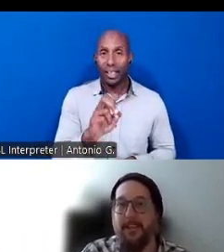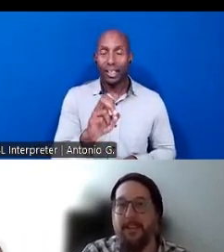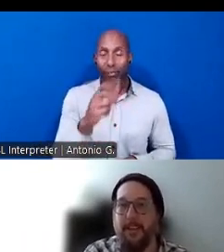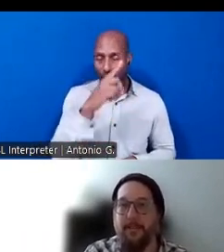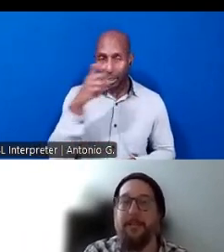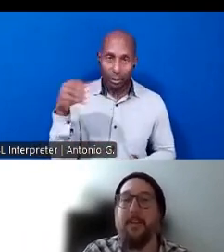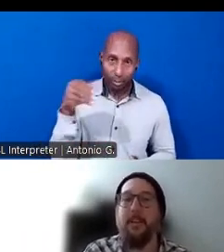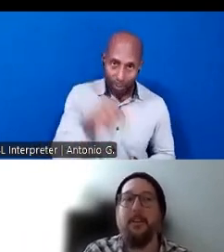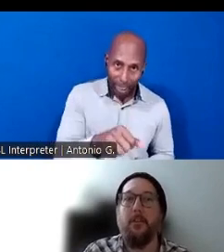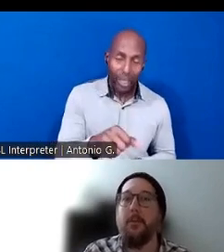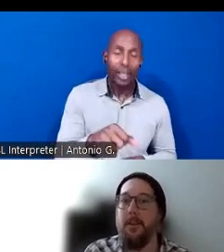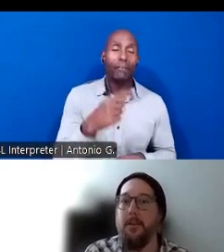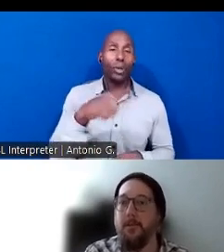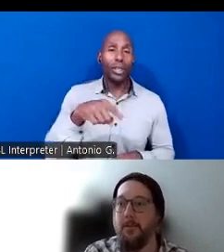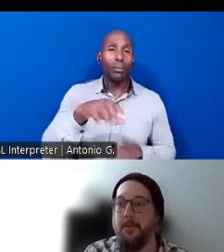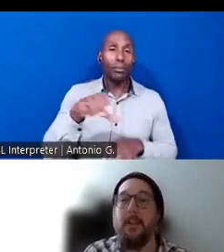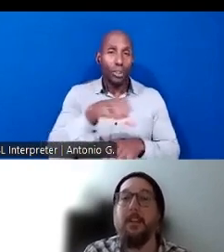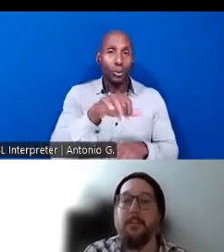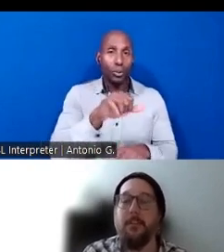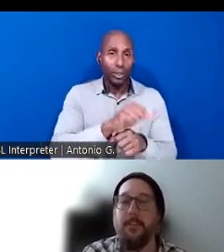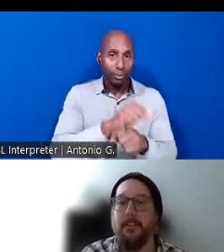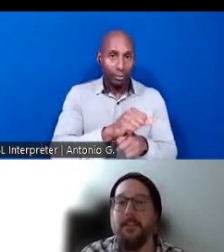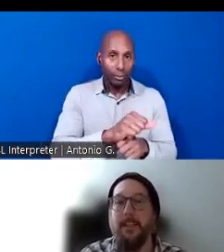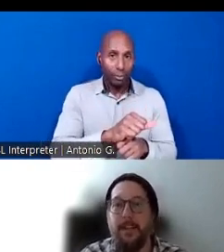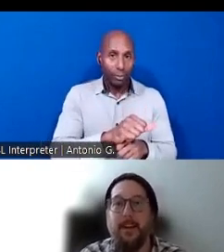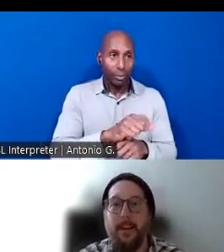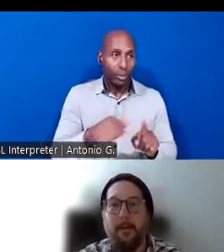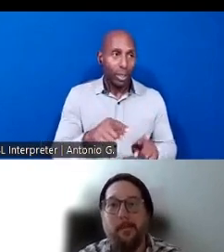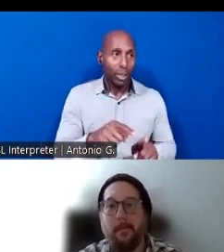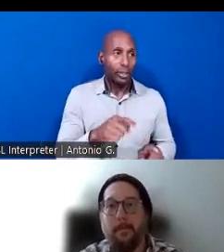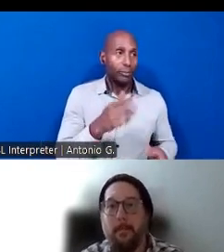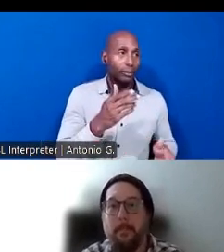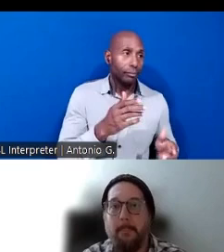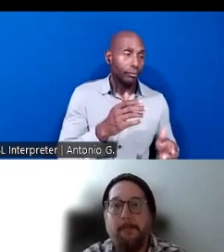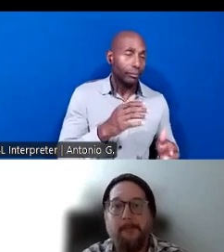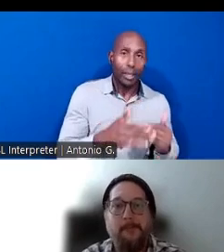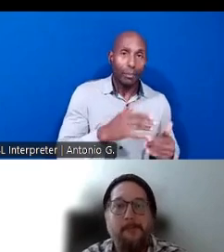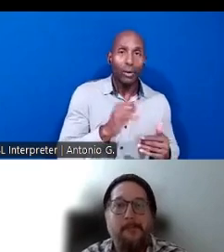activity, even if nobody needed their services at that time.